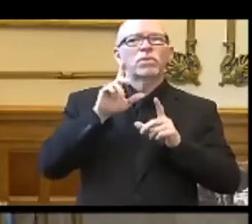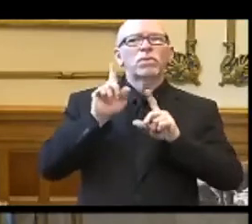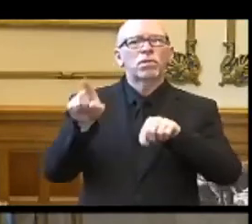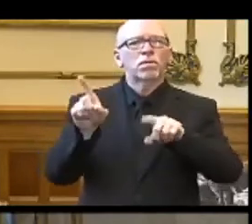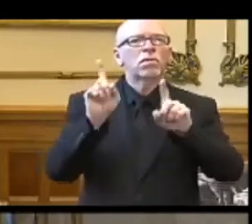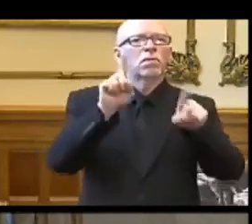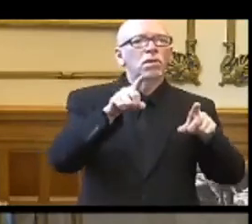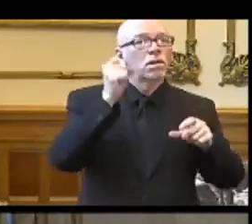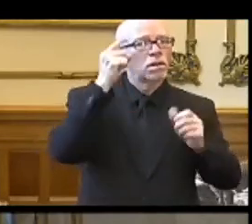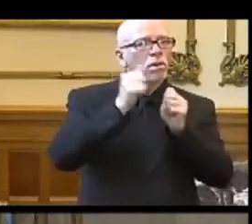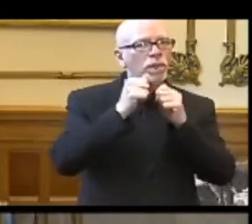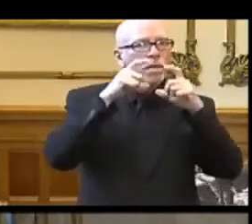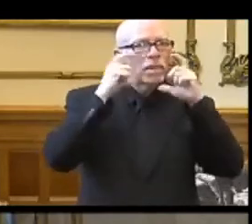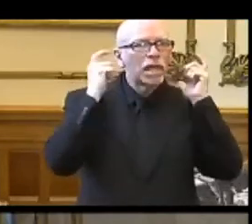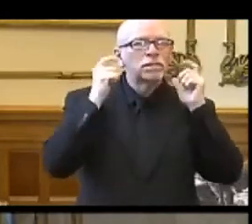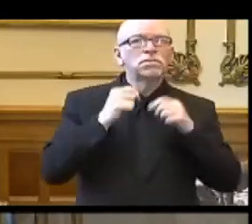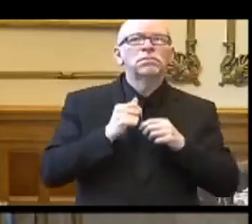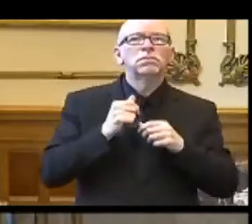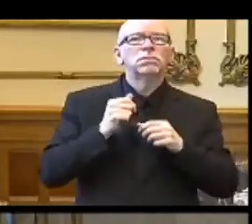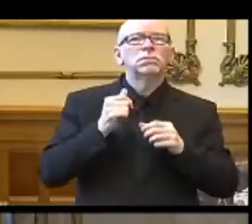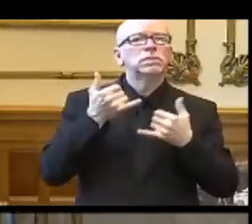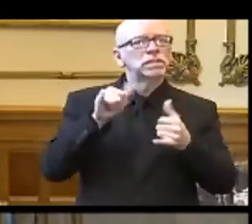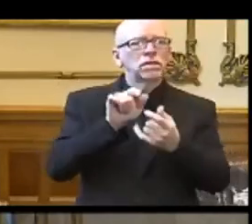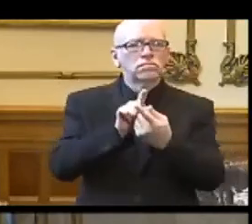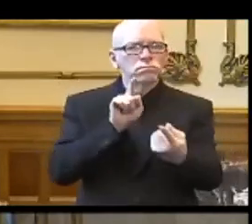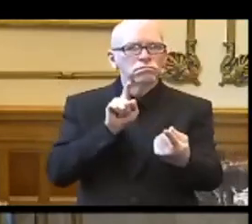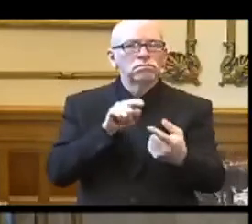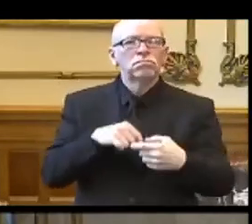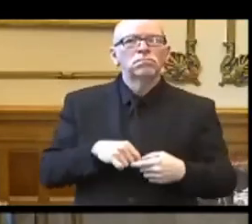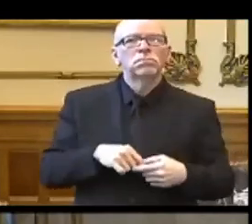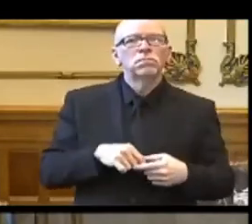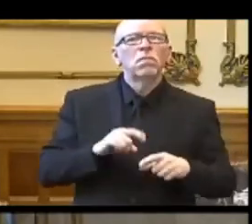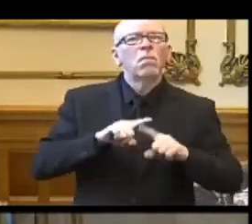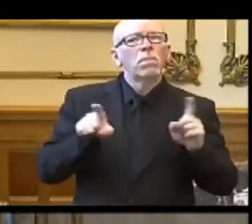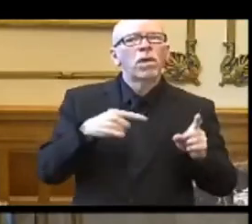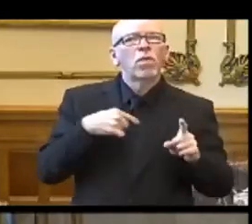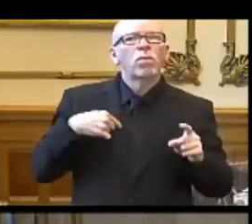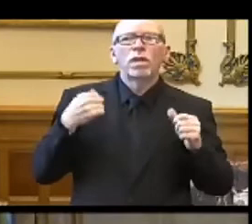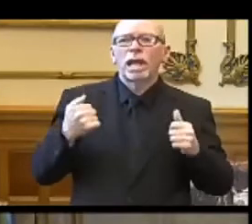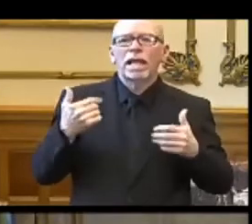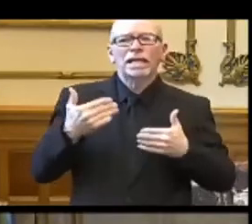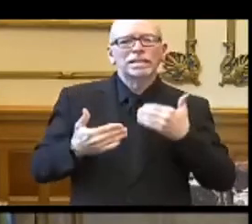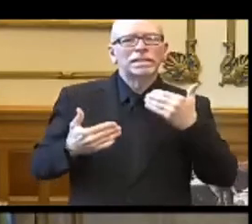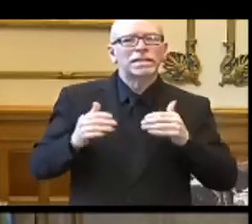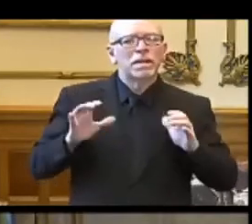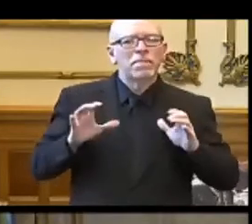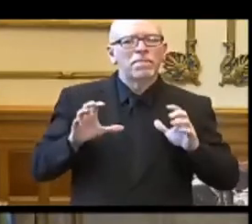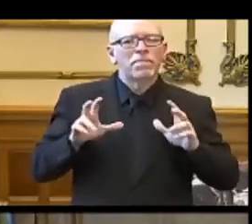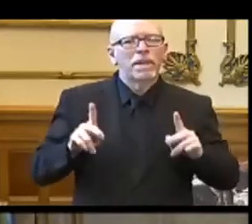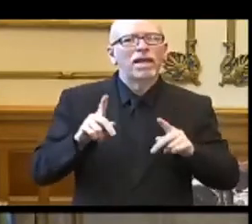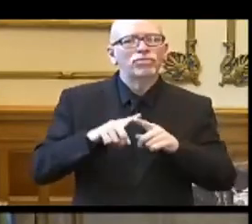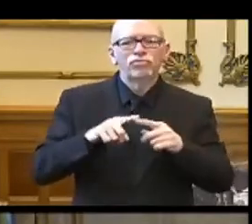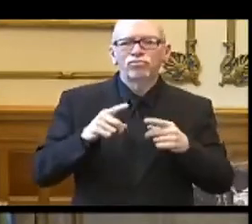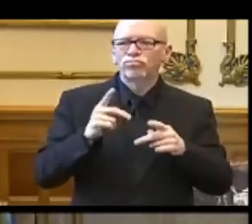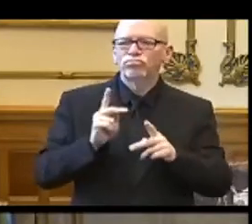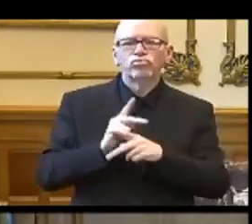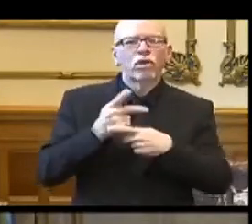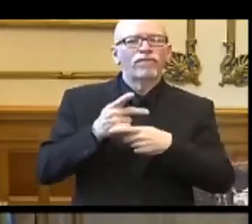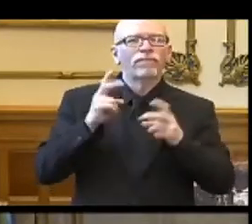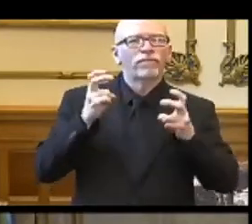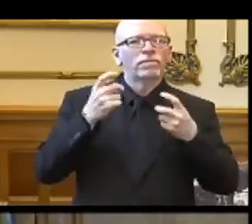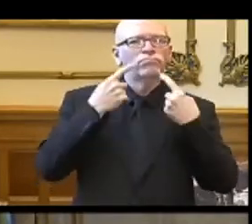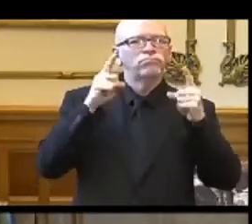with masks on, continuing their social distancing, but allows us to get back to being a productive state